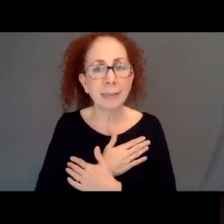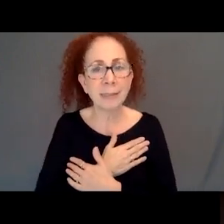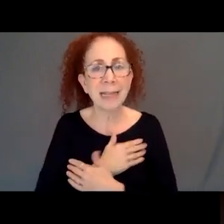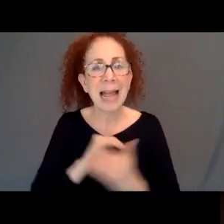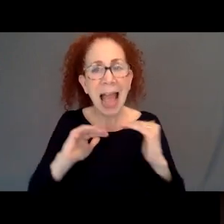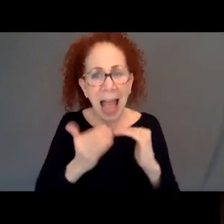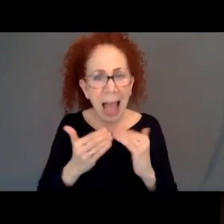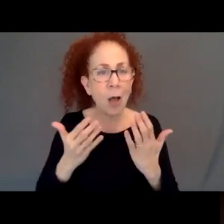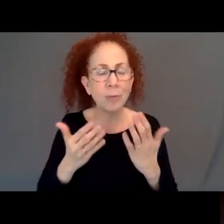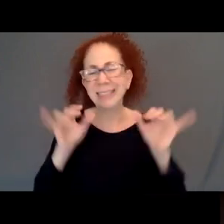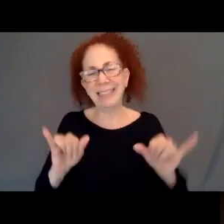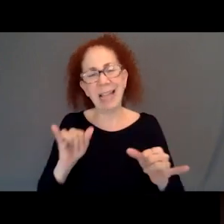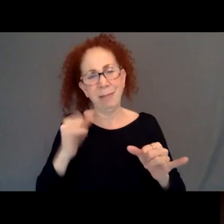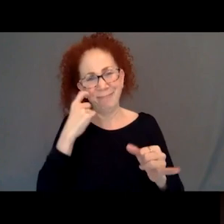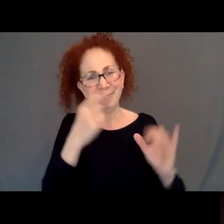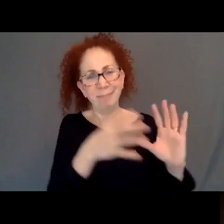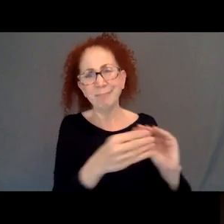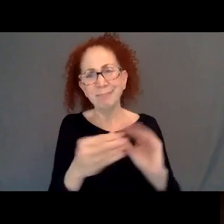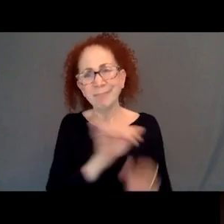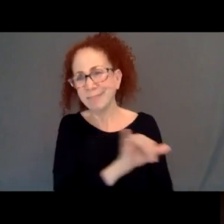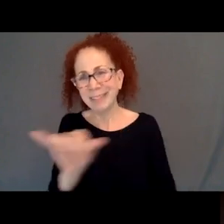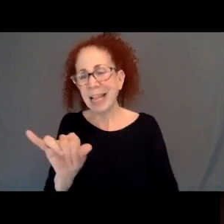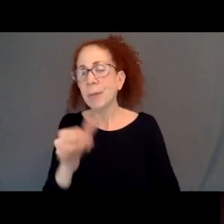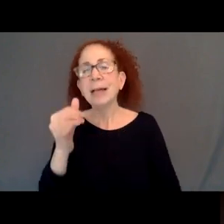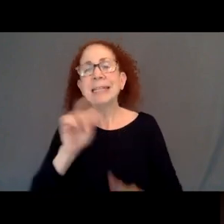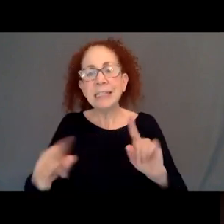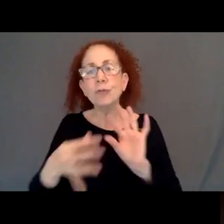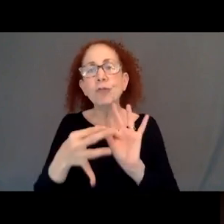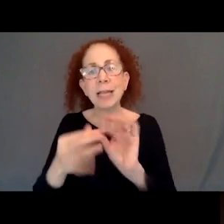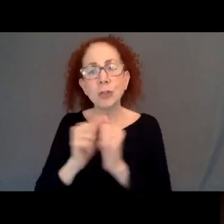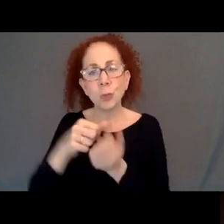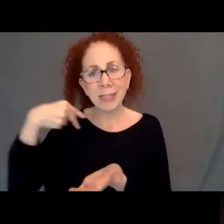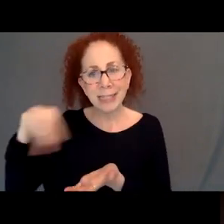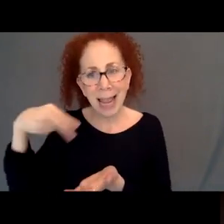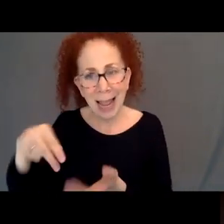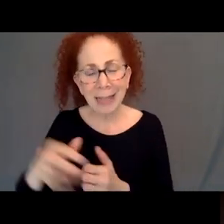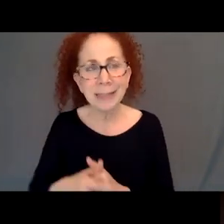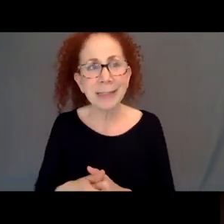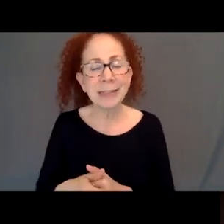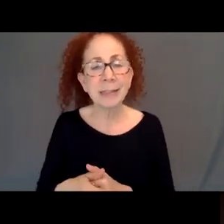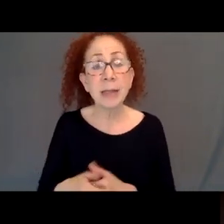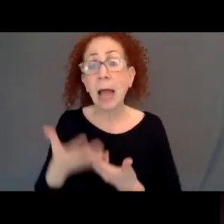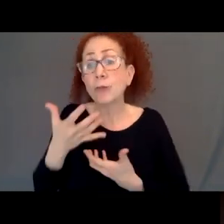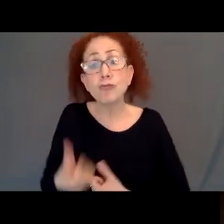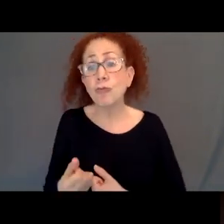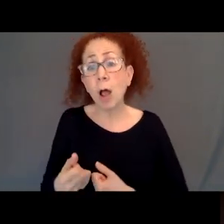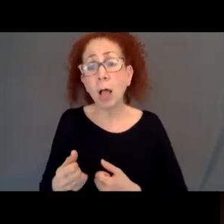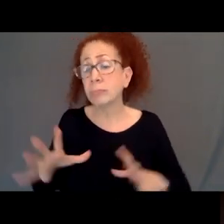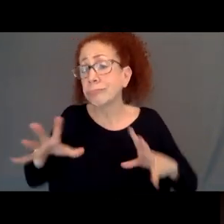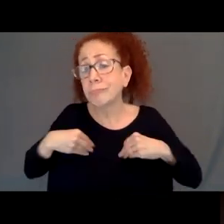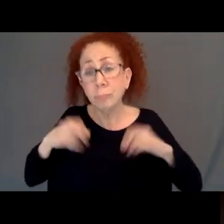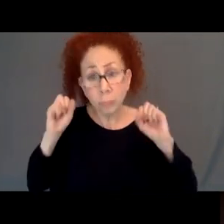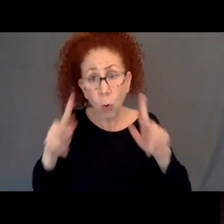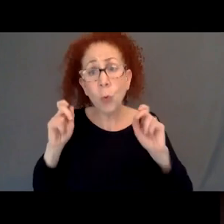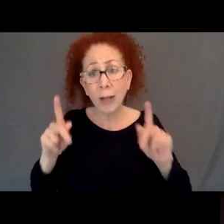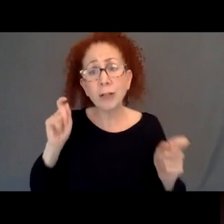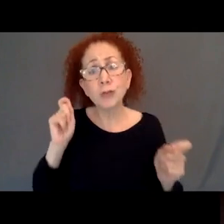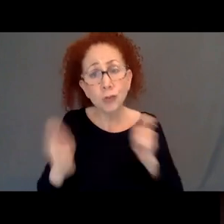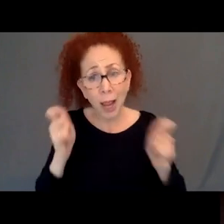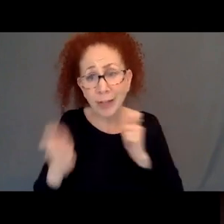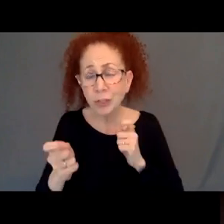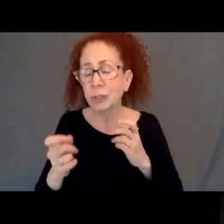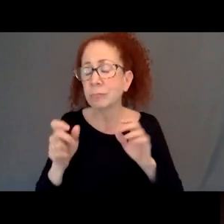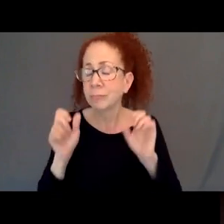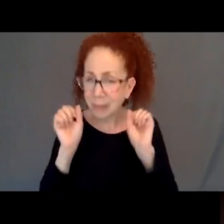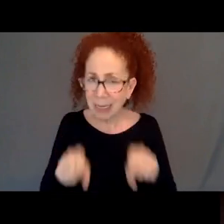have it, basically what everyone has said, a kind of different relationship to dance, right? And to trust that it was okay for that relationship to change, and not